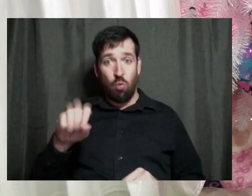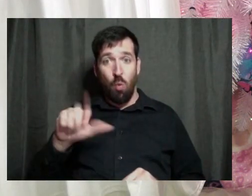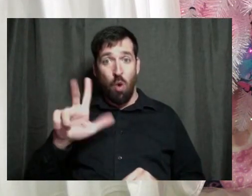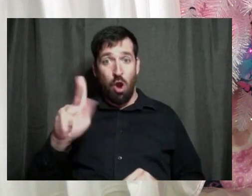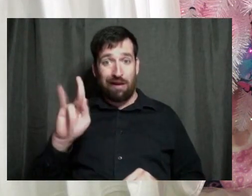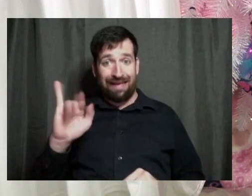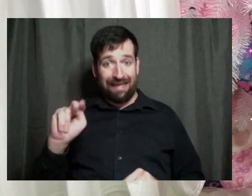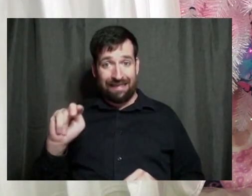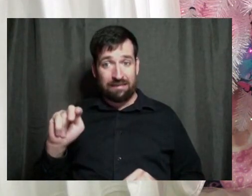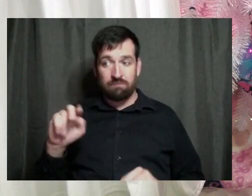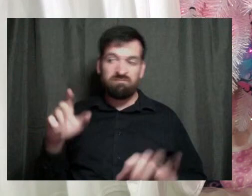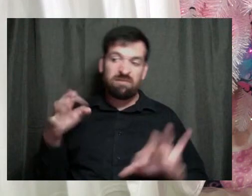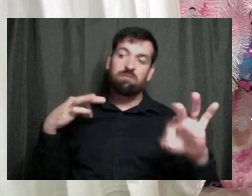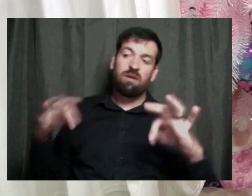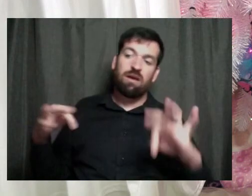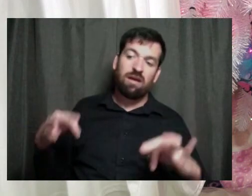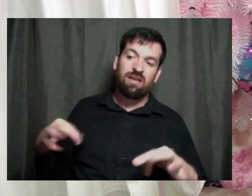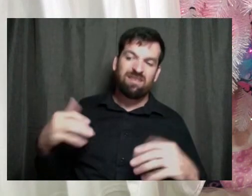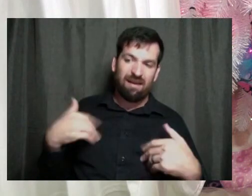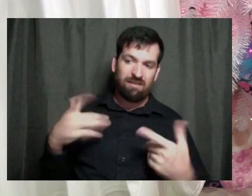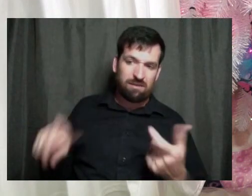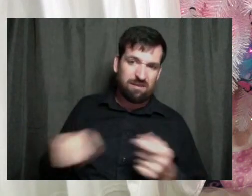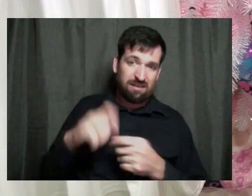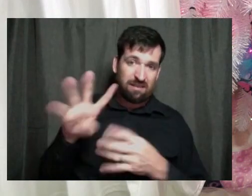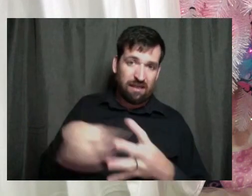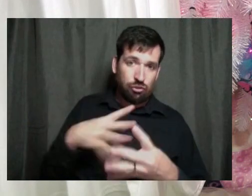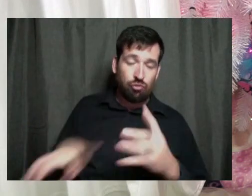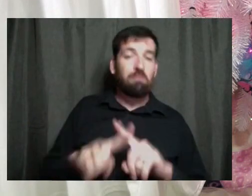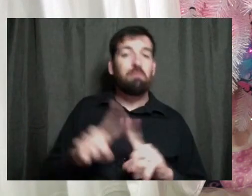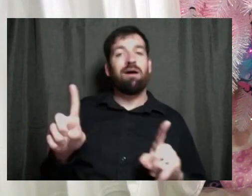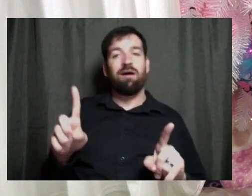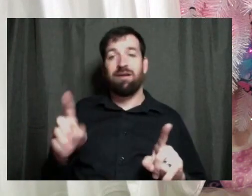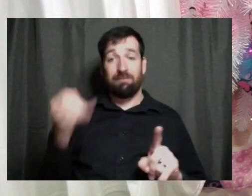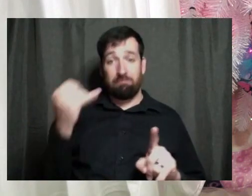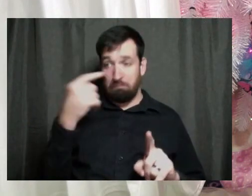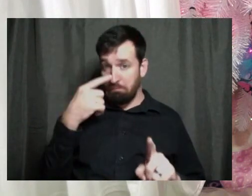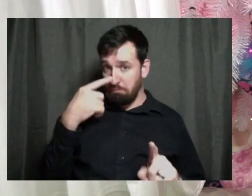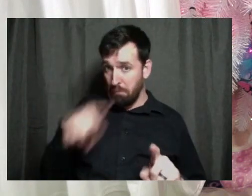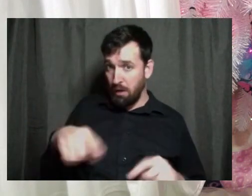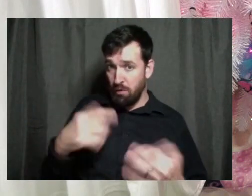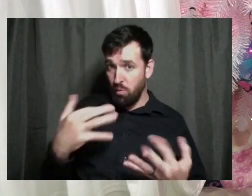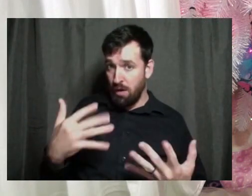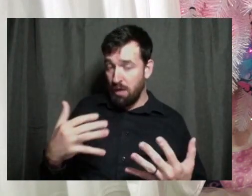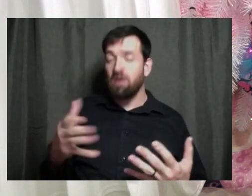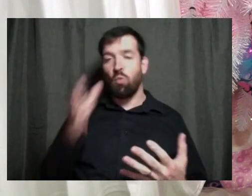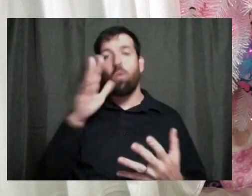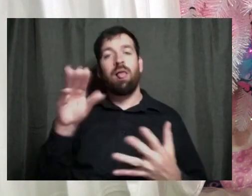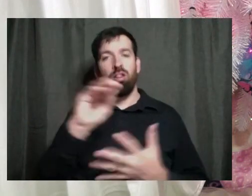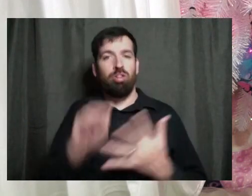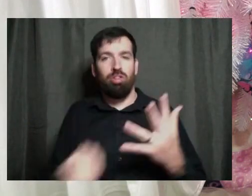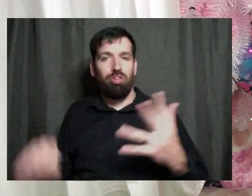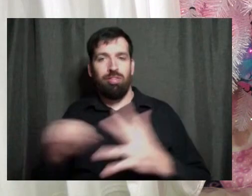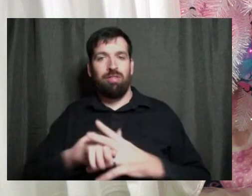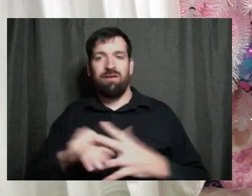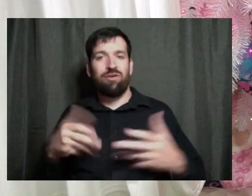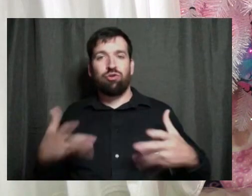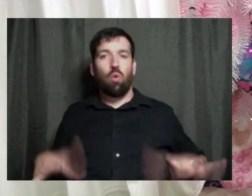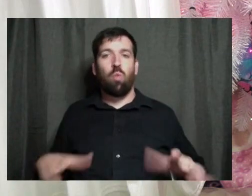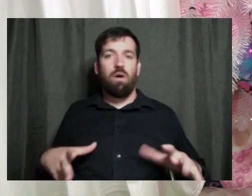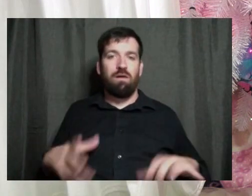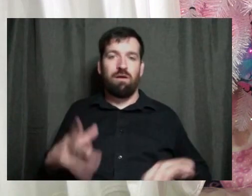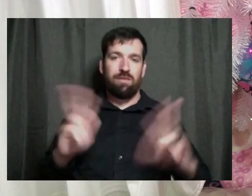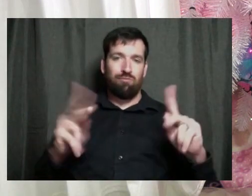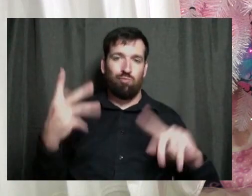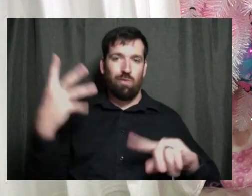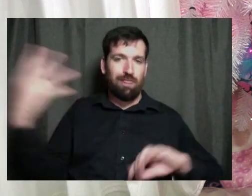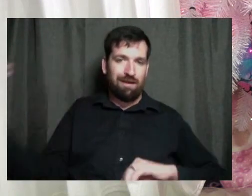we are on a schedule, but we will work them in if they don't mind waiting. So we hate to lose anybody, but most patients